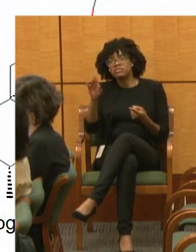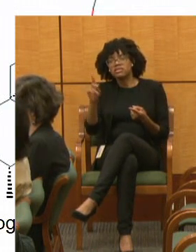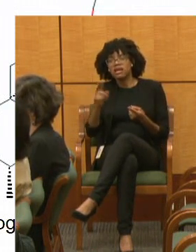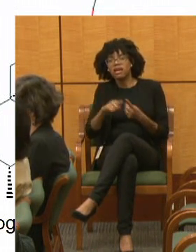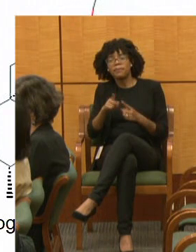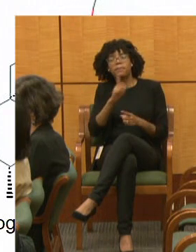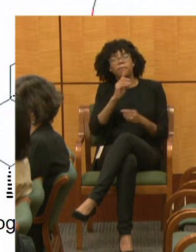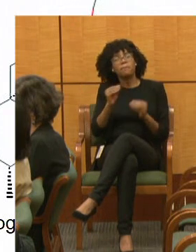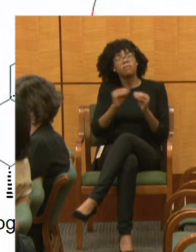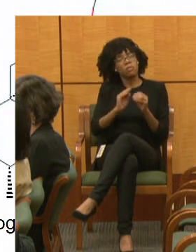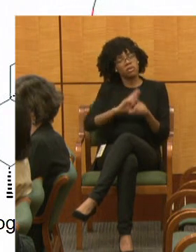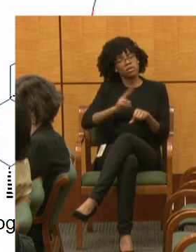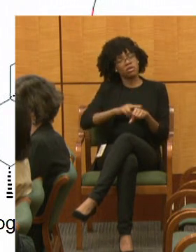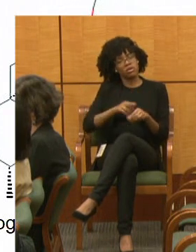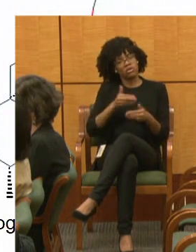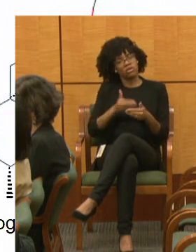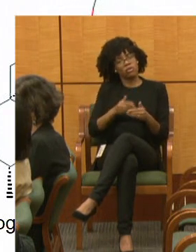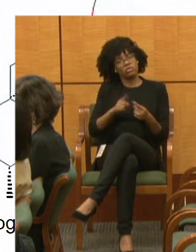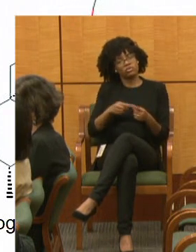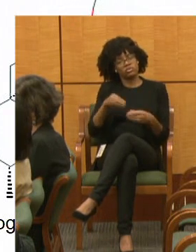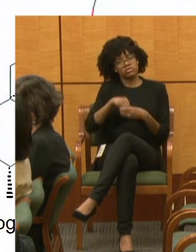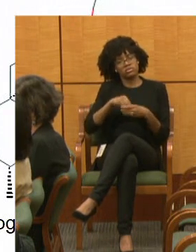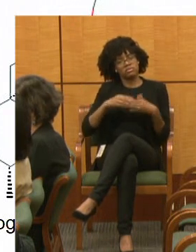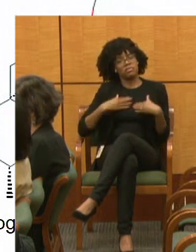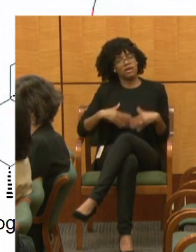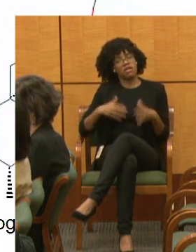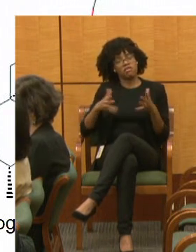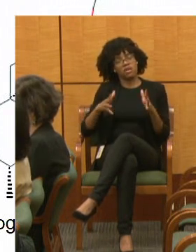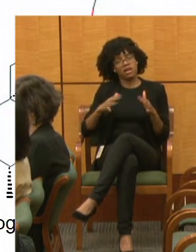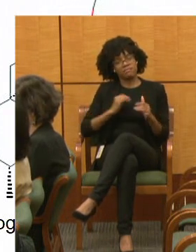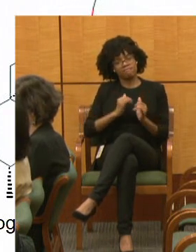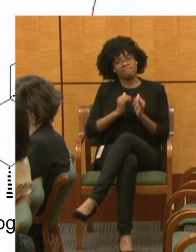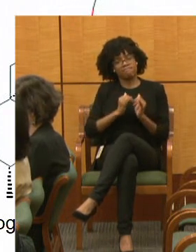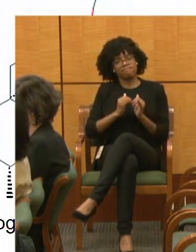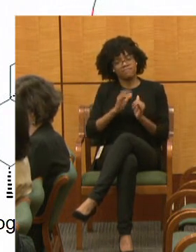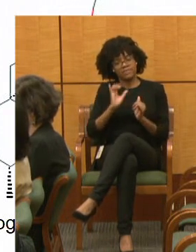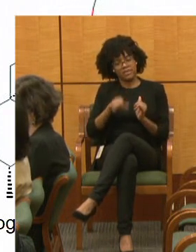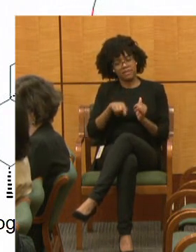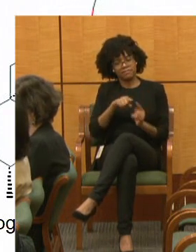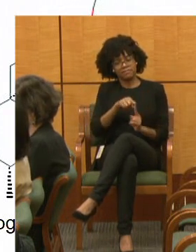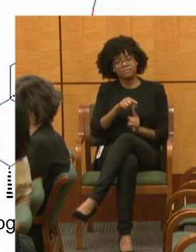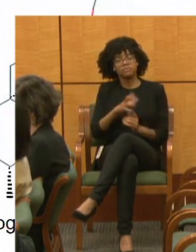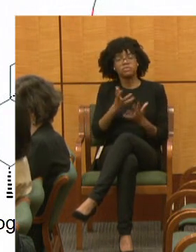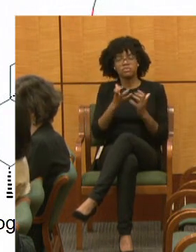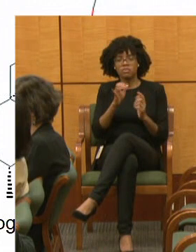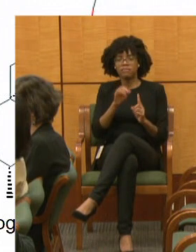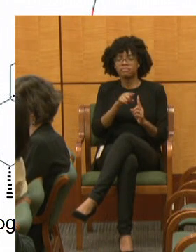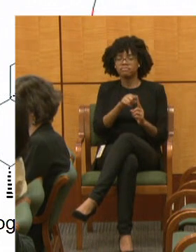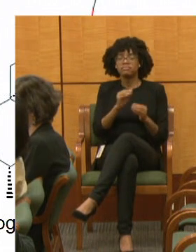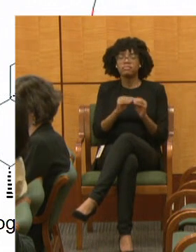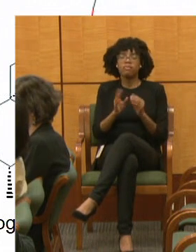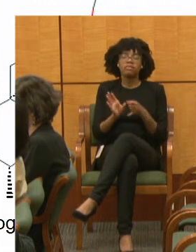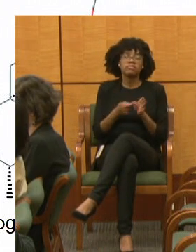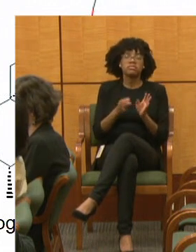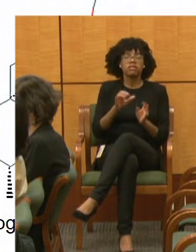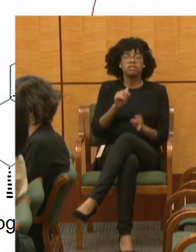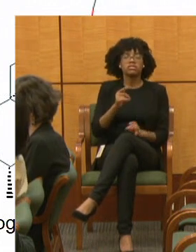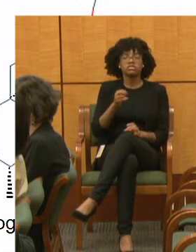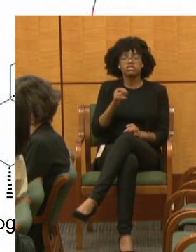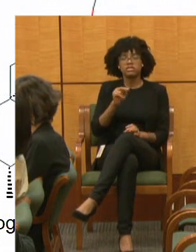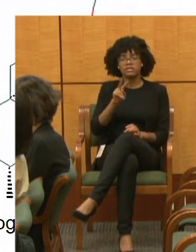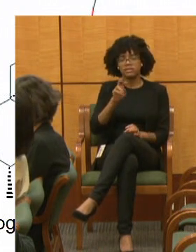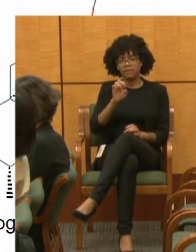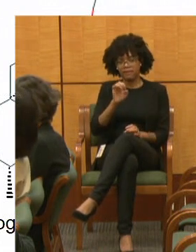more accessible through compounding pharmacies than it was through traditional mechanisms of conventionally manufactured